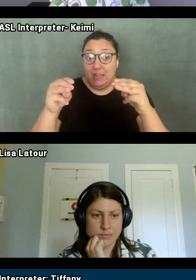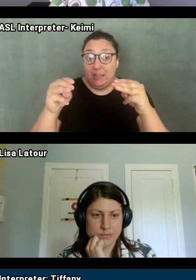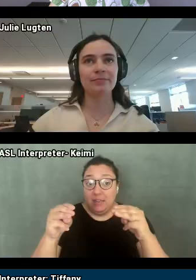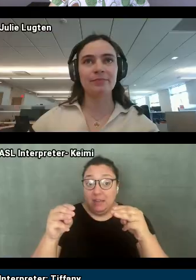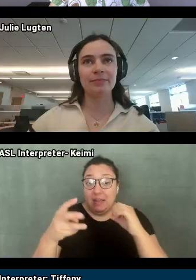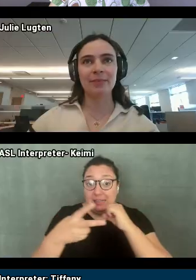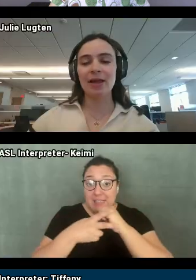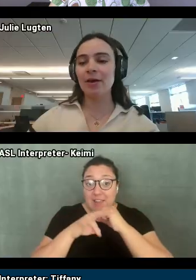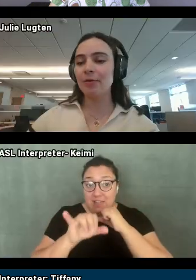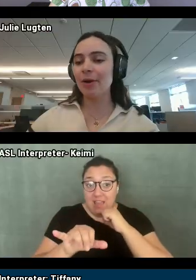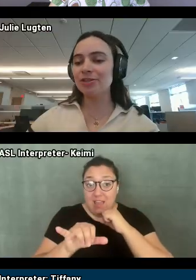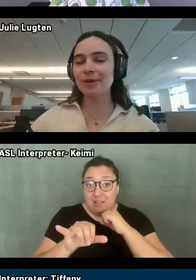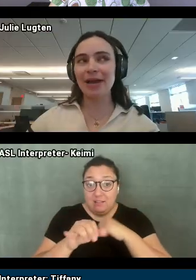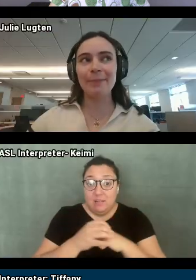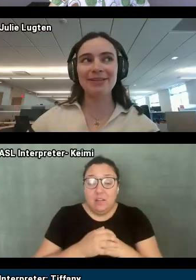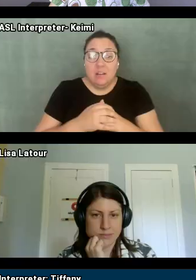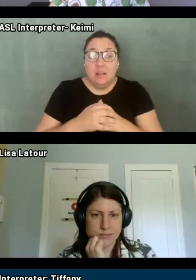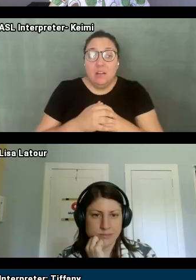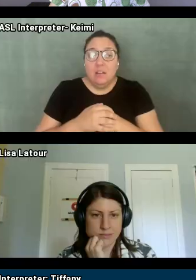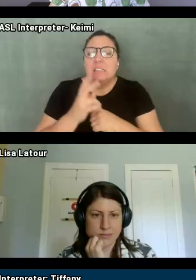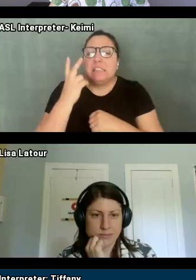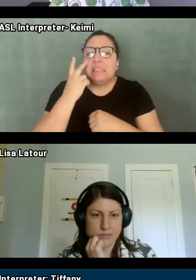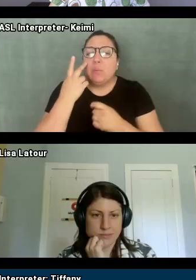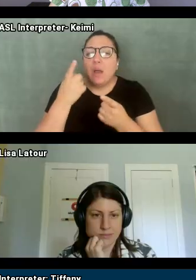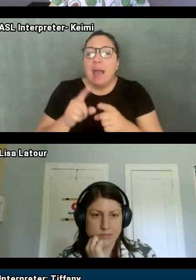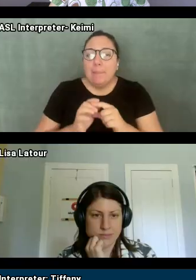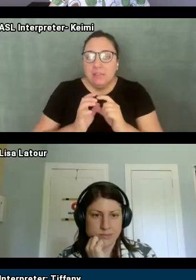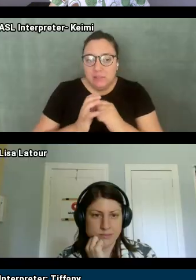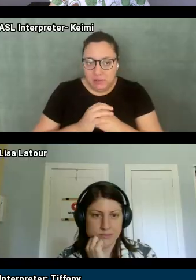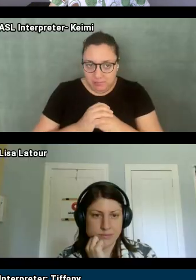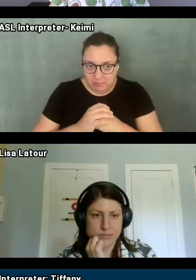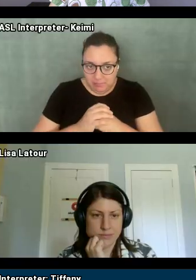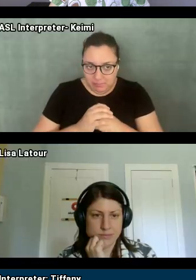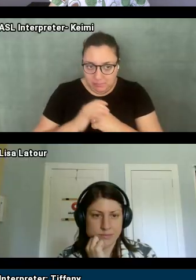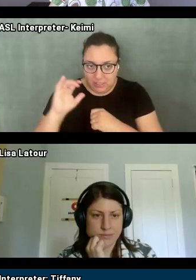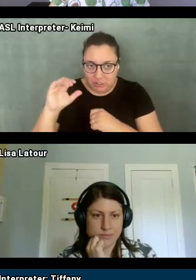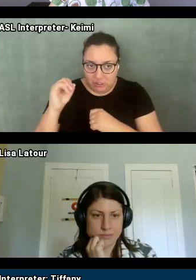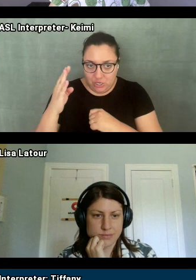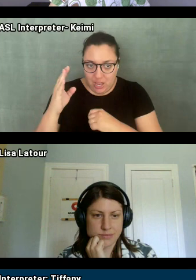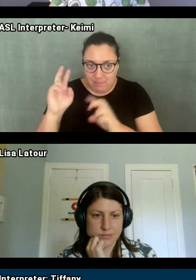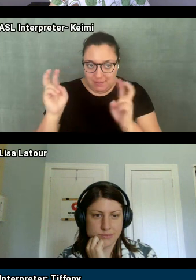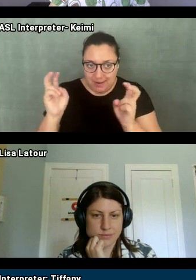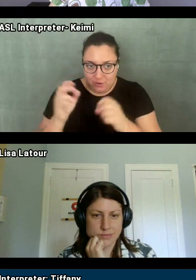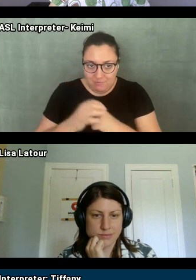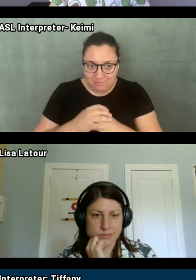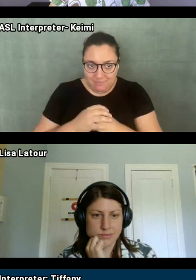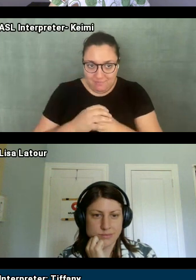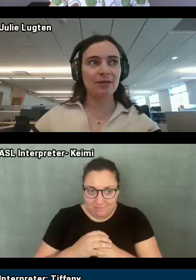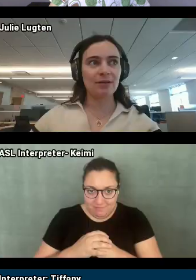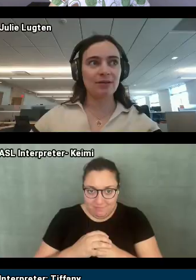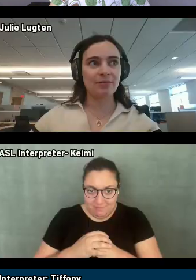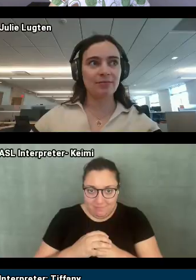that, watch what happens when I input his job title.